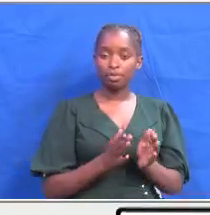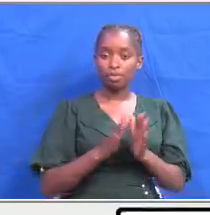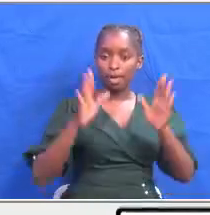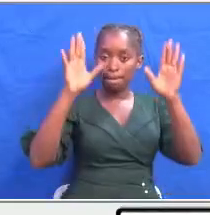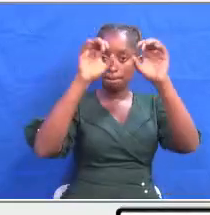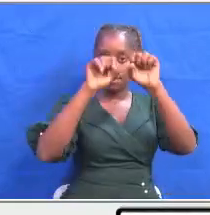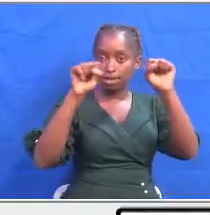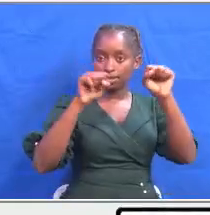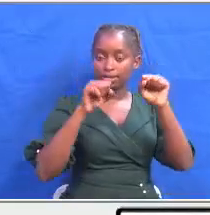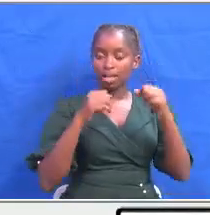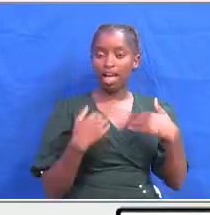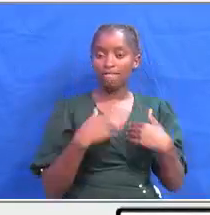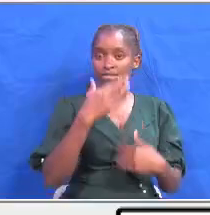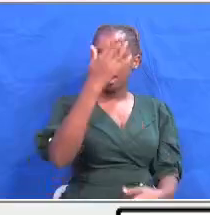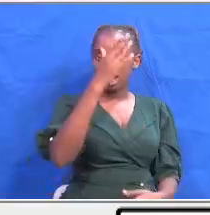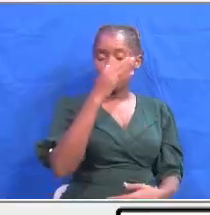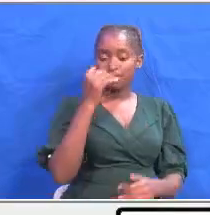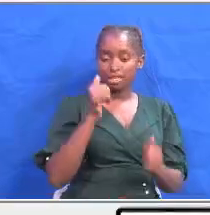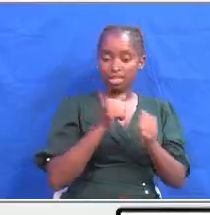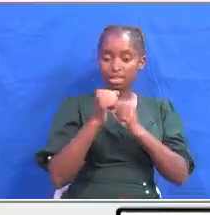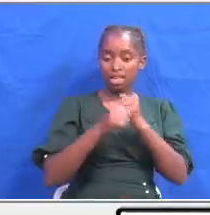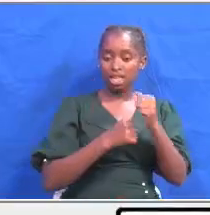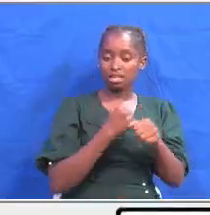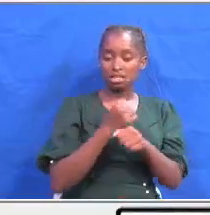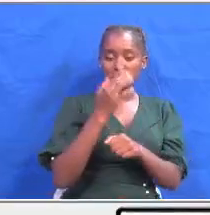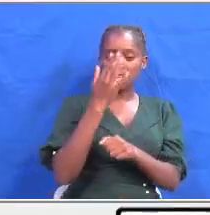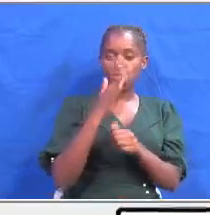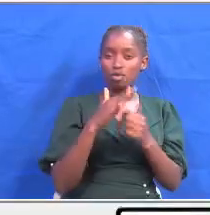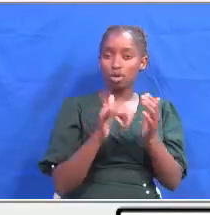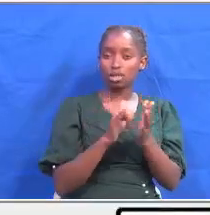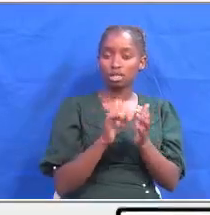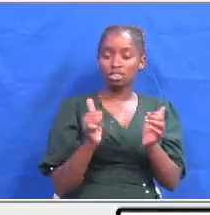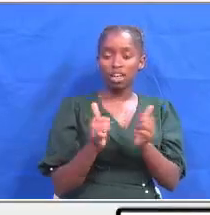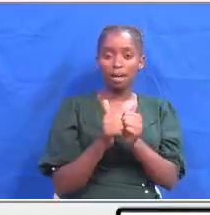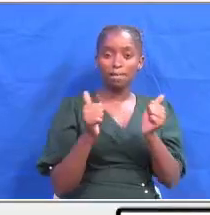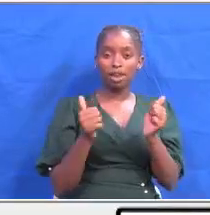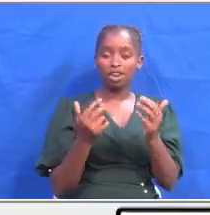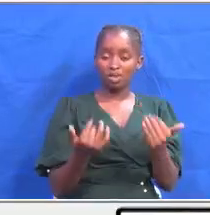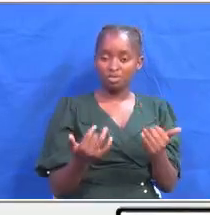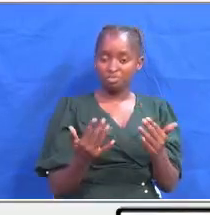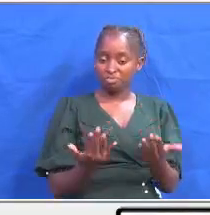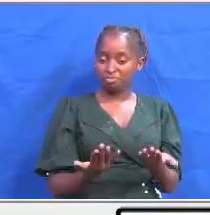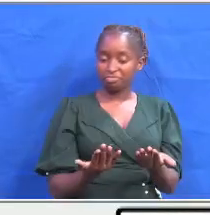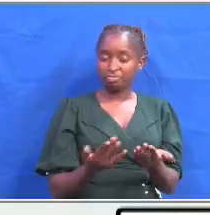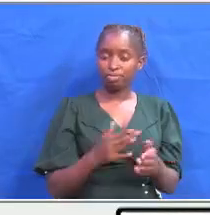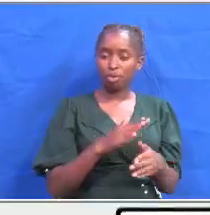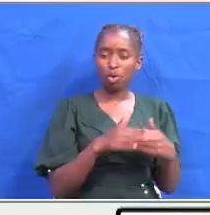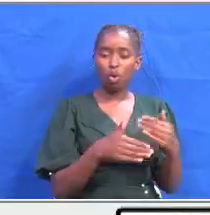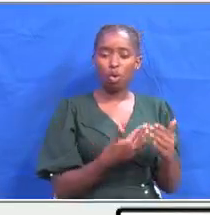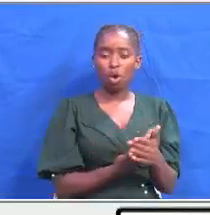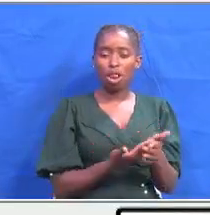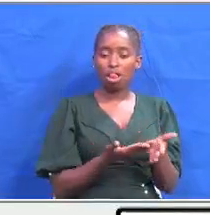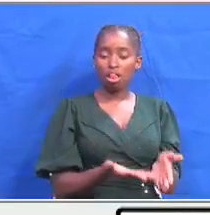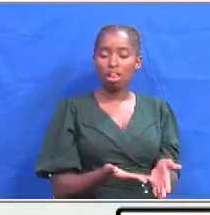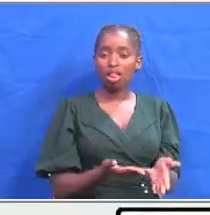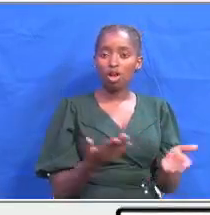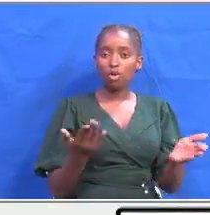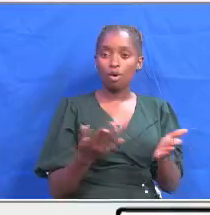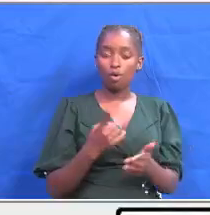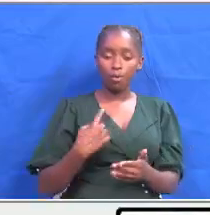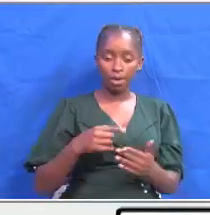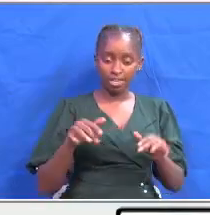never enjoyed for 10 years, never. So now, all this where we have